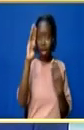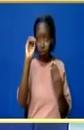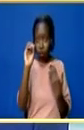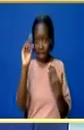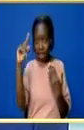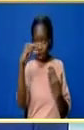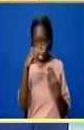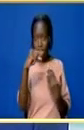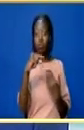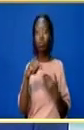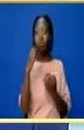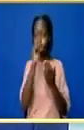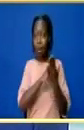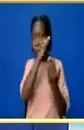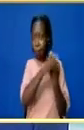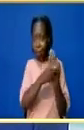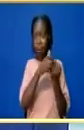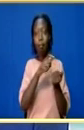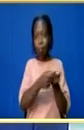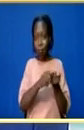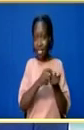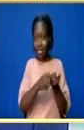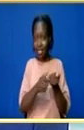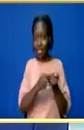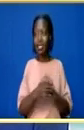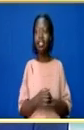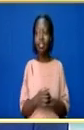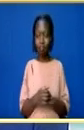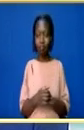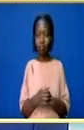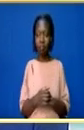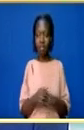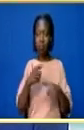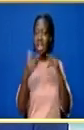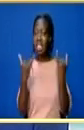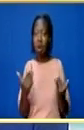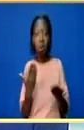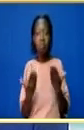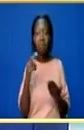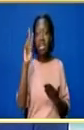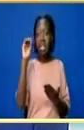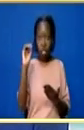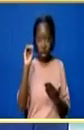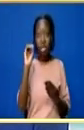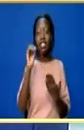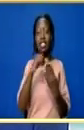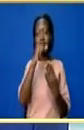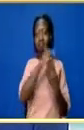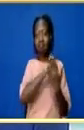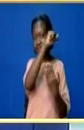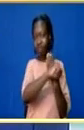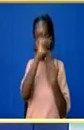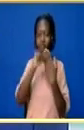piece. But now... She does 20. Why? Sorry, Grandma.